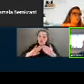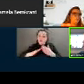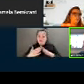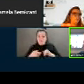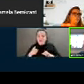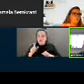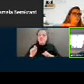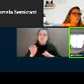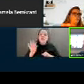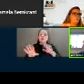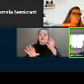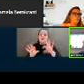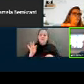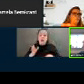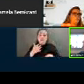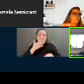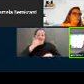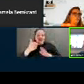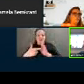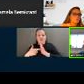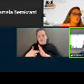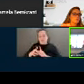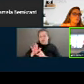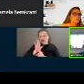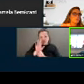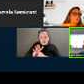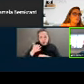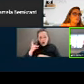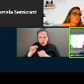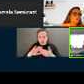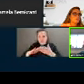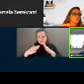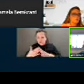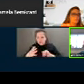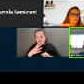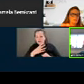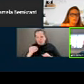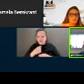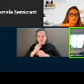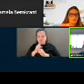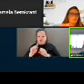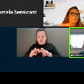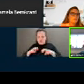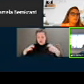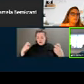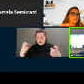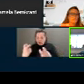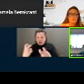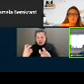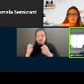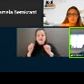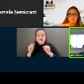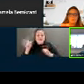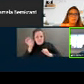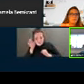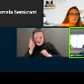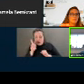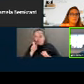best represent them and make sure that they're listened to going forward. Next slide,